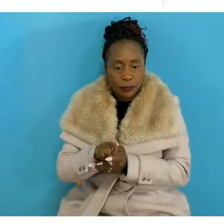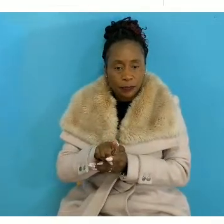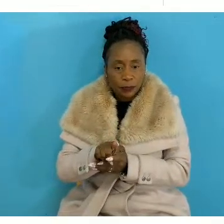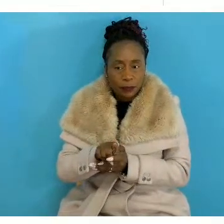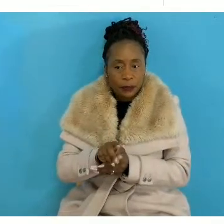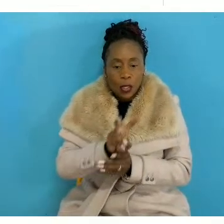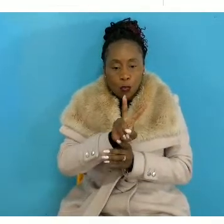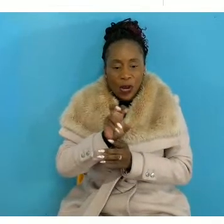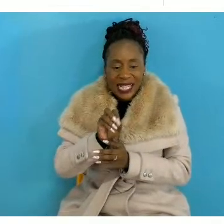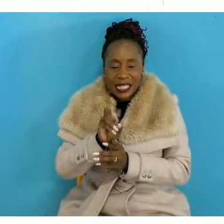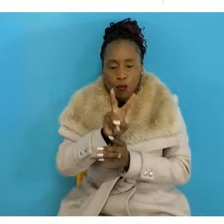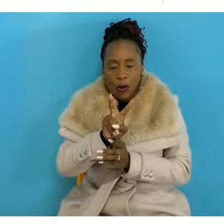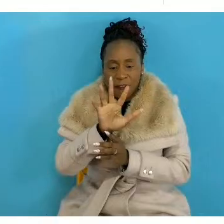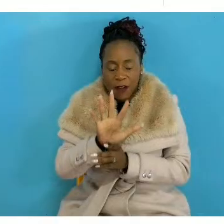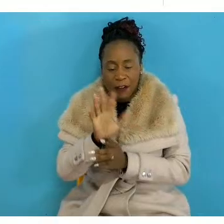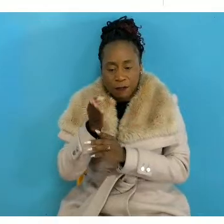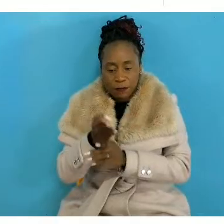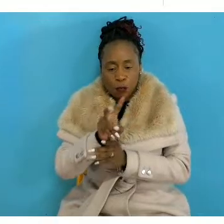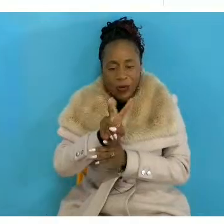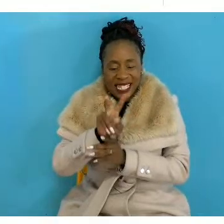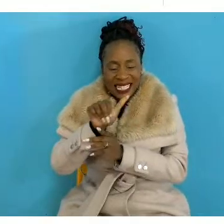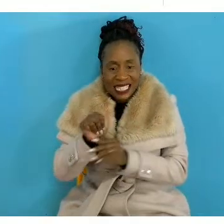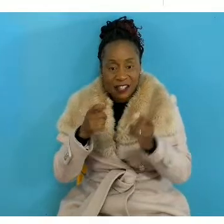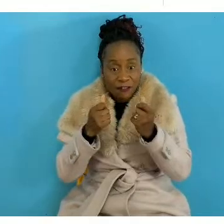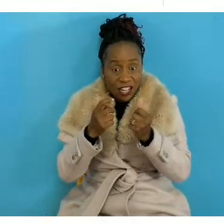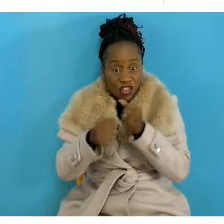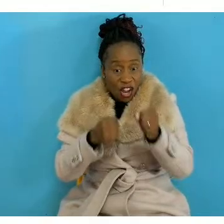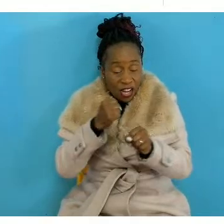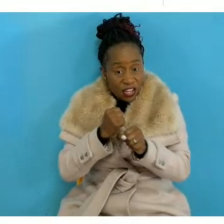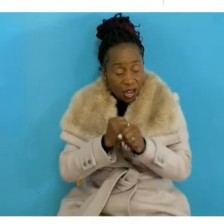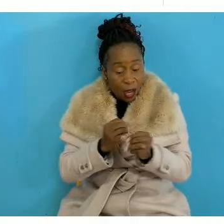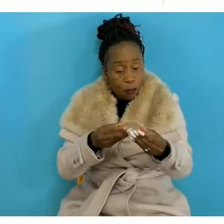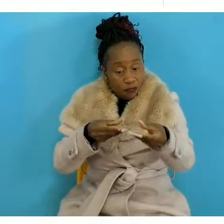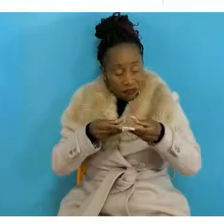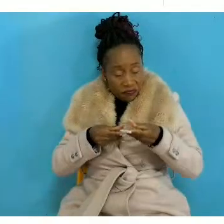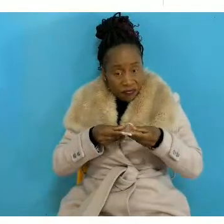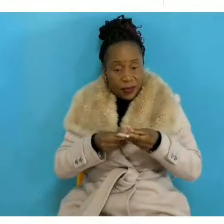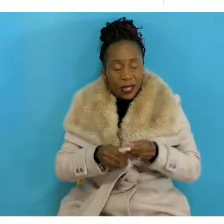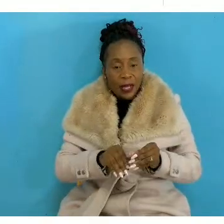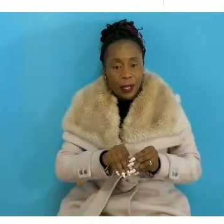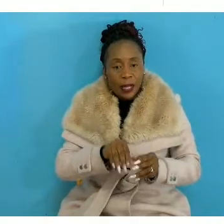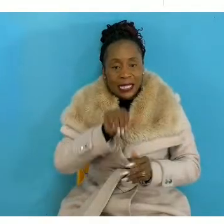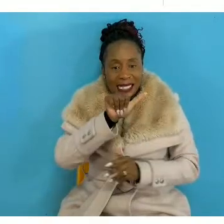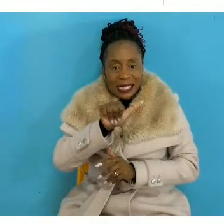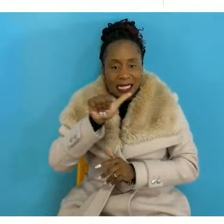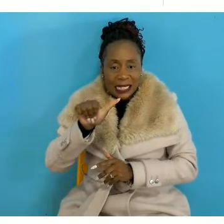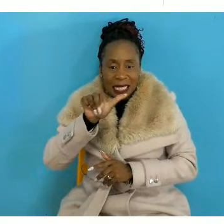the 2025-26 financial year about 668